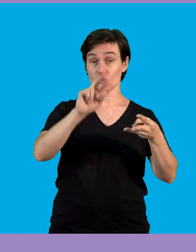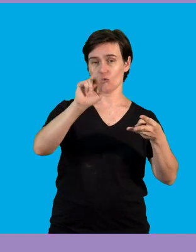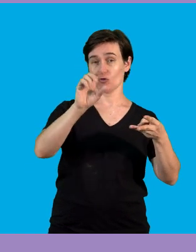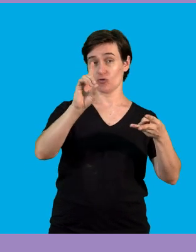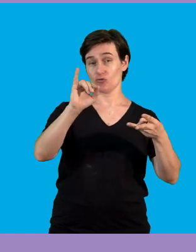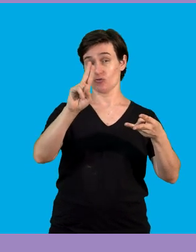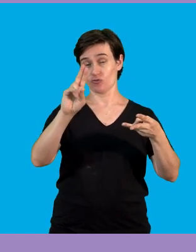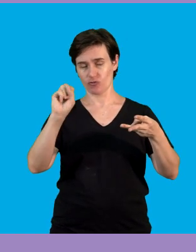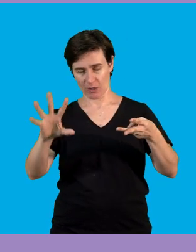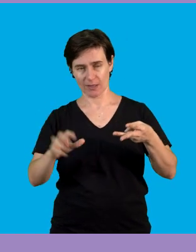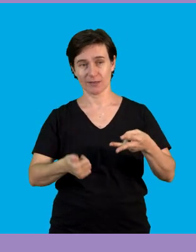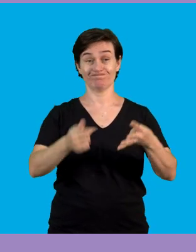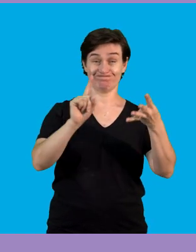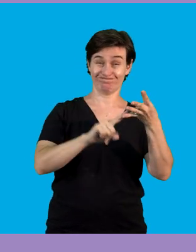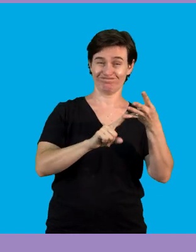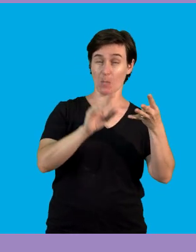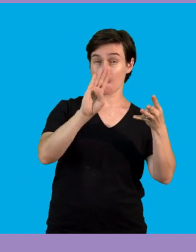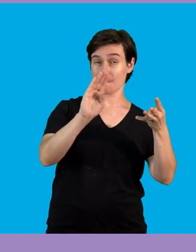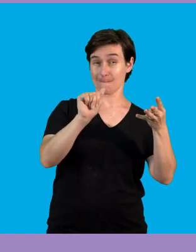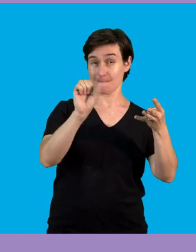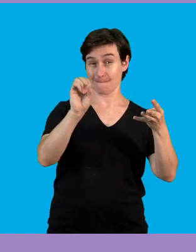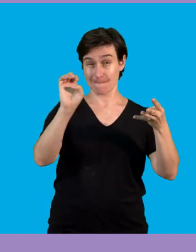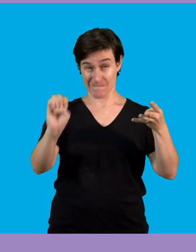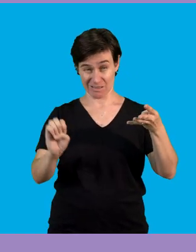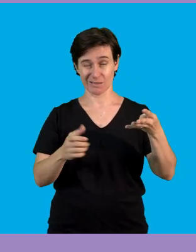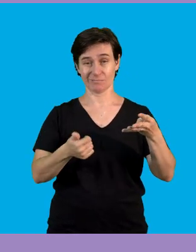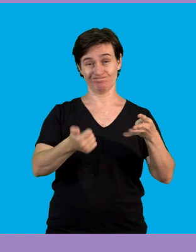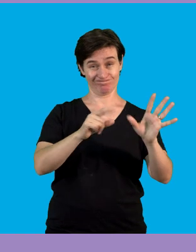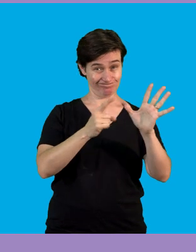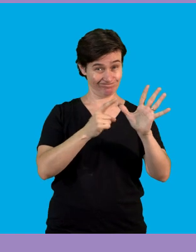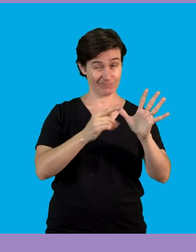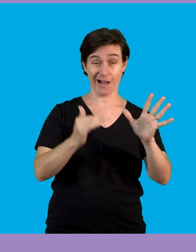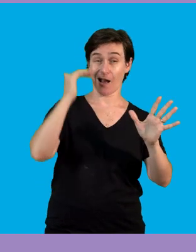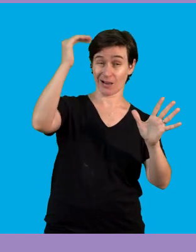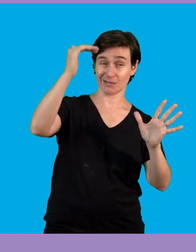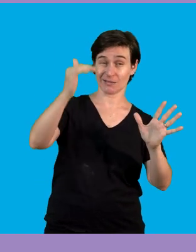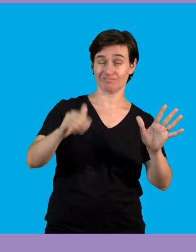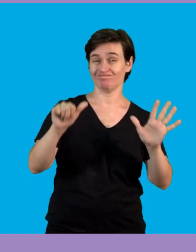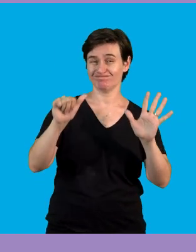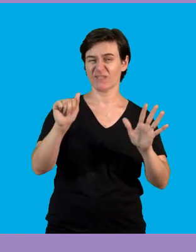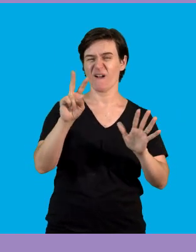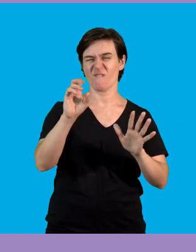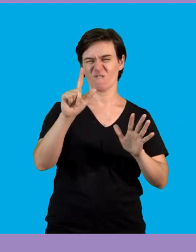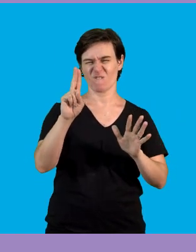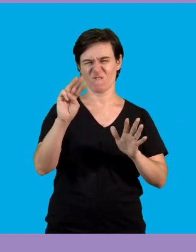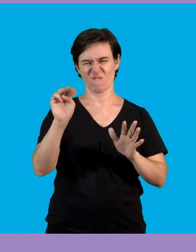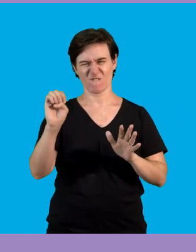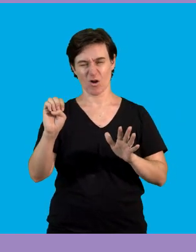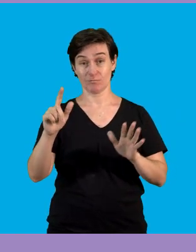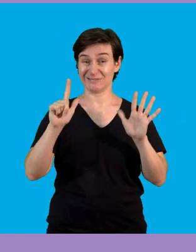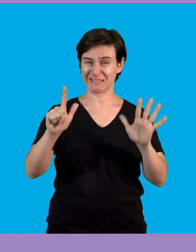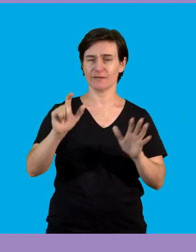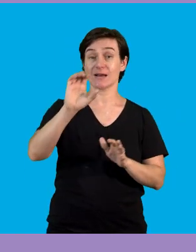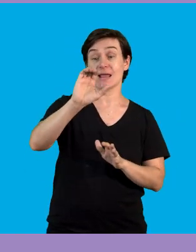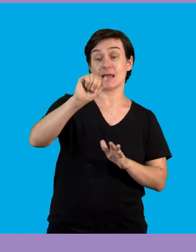the radius. We also looked at the bases, the height, the volume, and of course